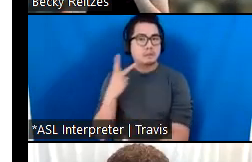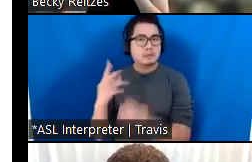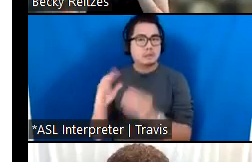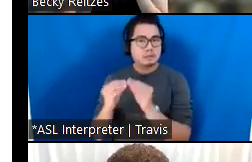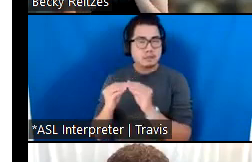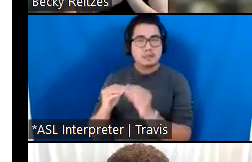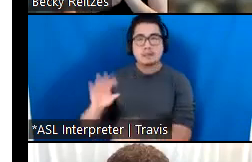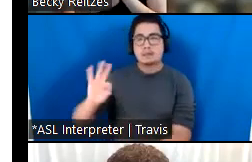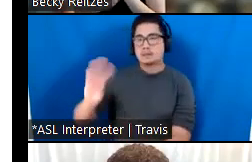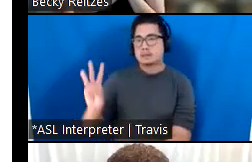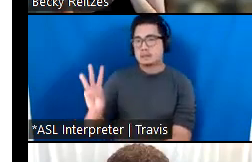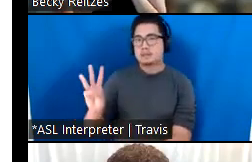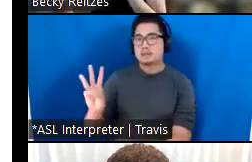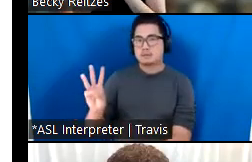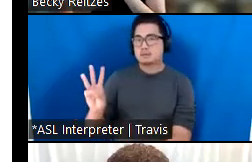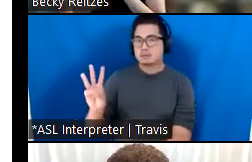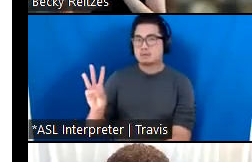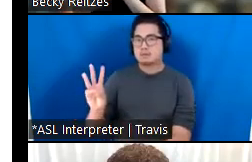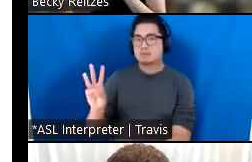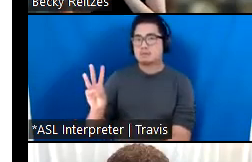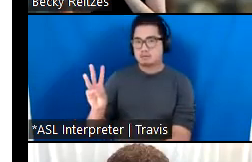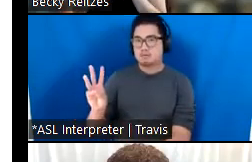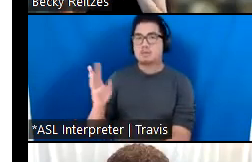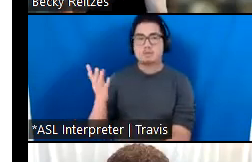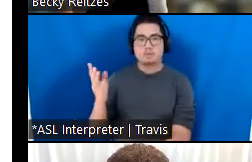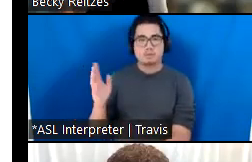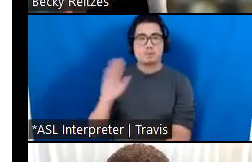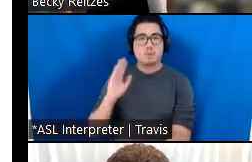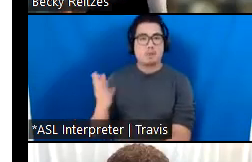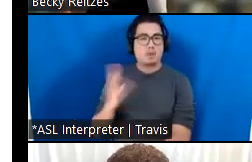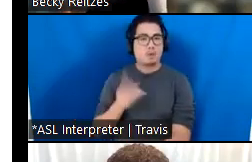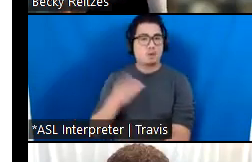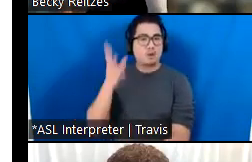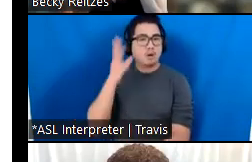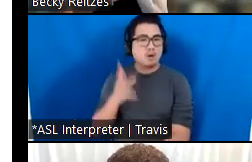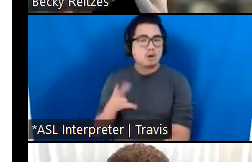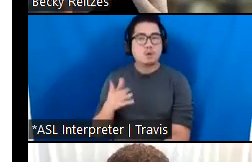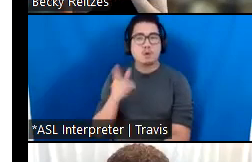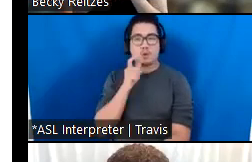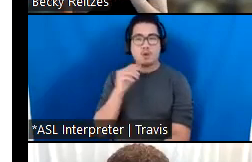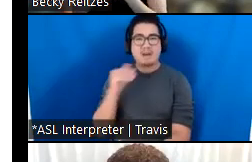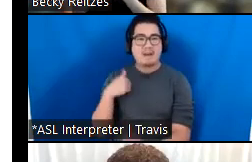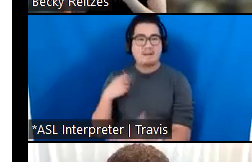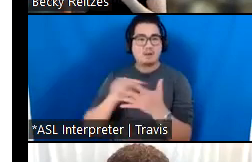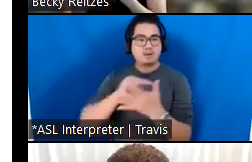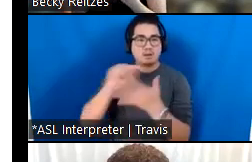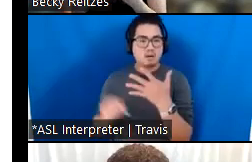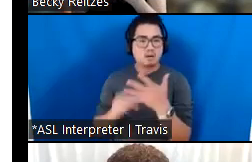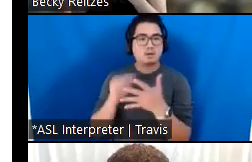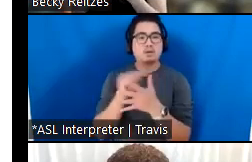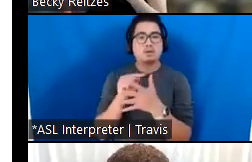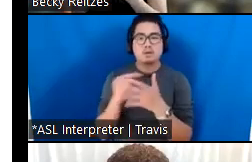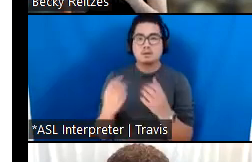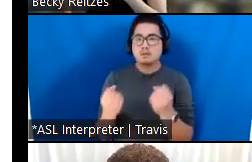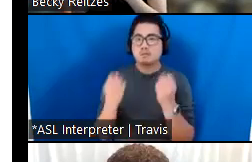going to be cisgender men, and they've had at least one of the following: multiple or anonymous sex partners in the last